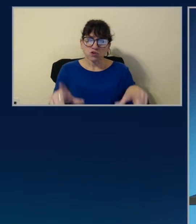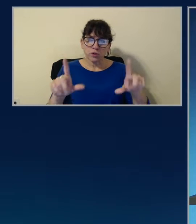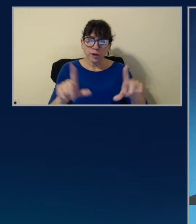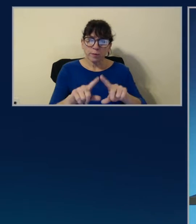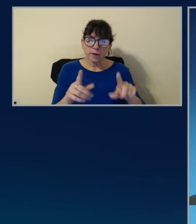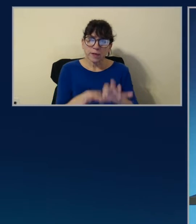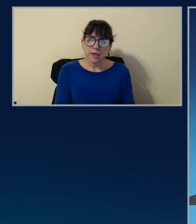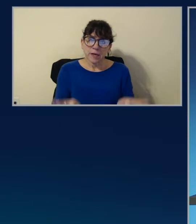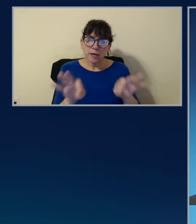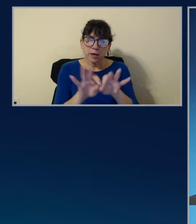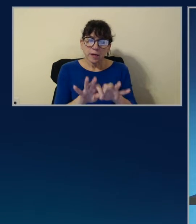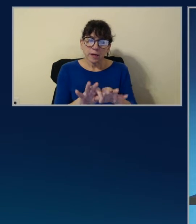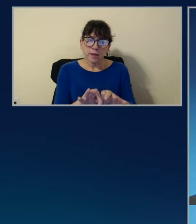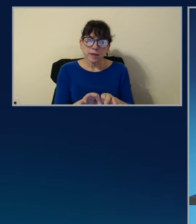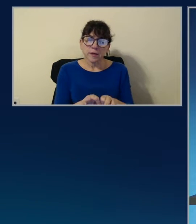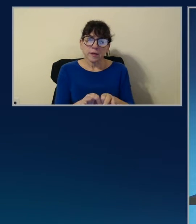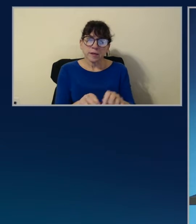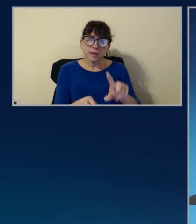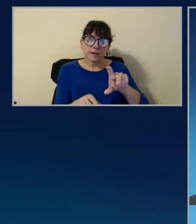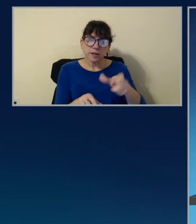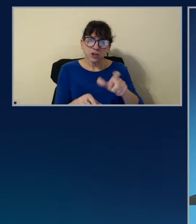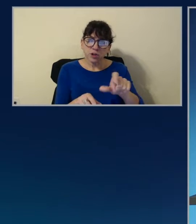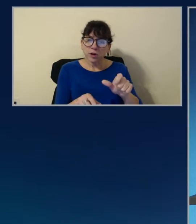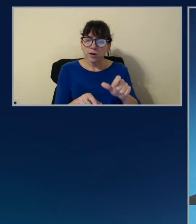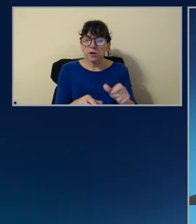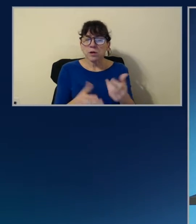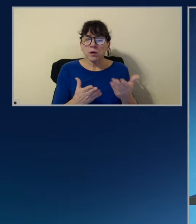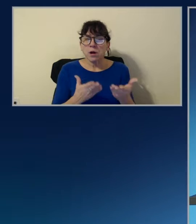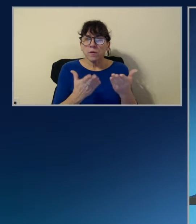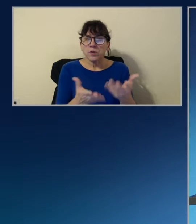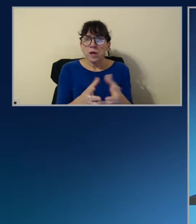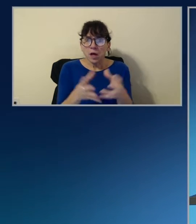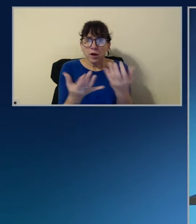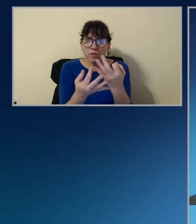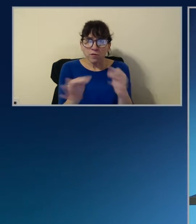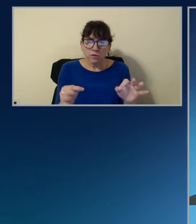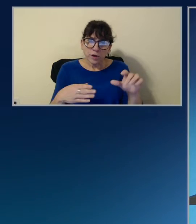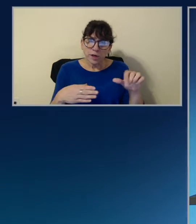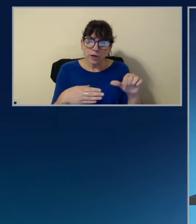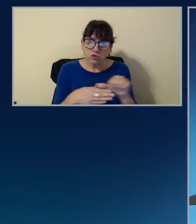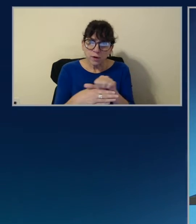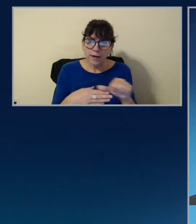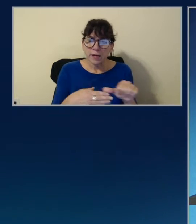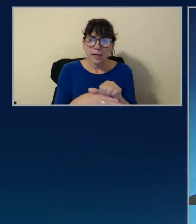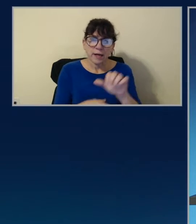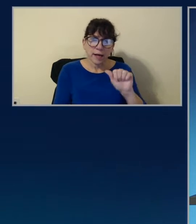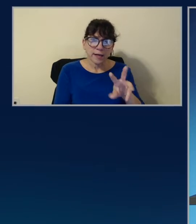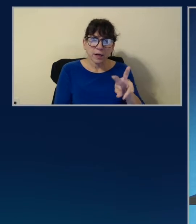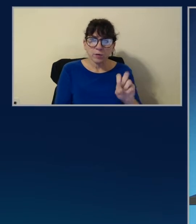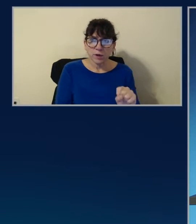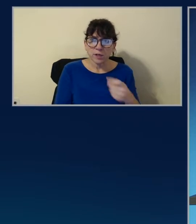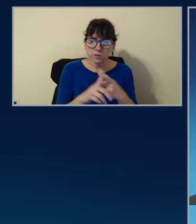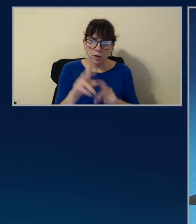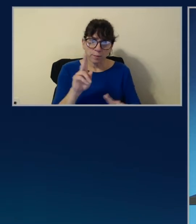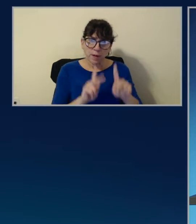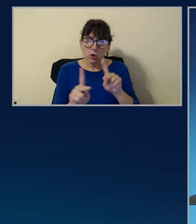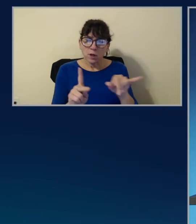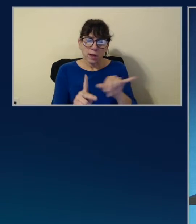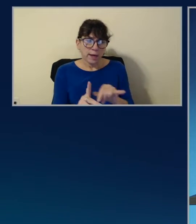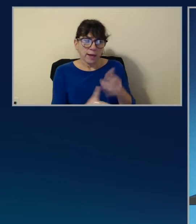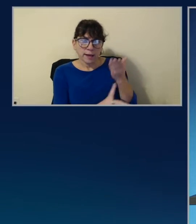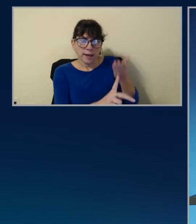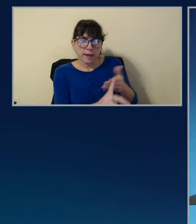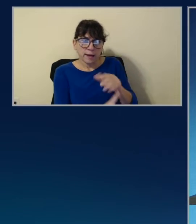It's a channel where it offers a lot of free training on AWS from AWS Training and Certification from folks like Aaron,